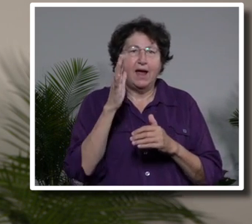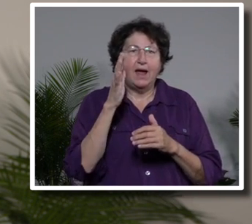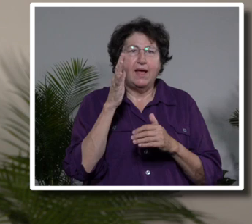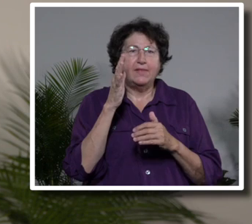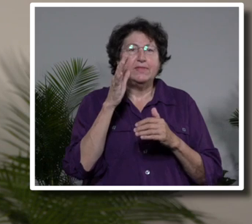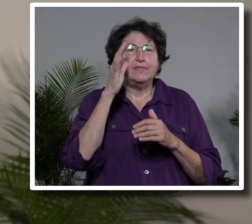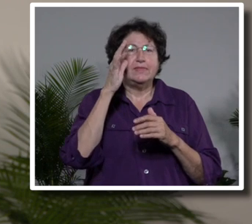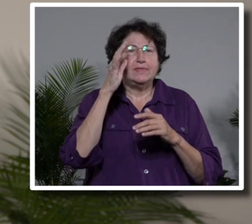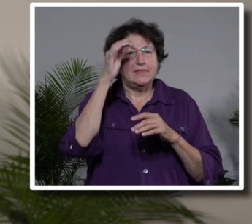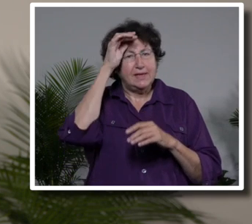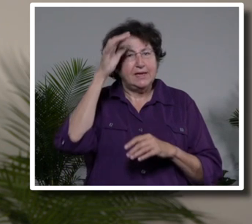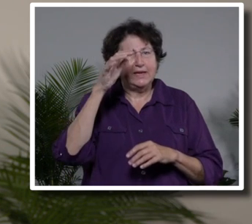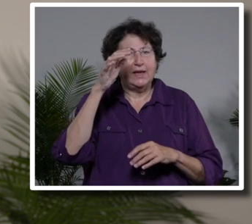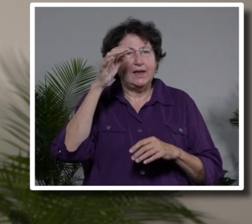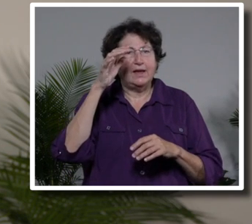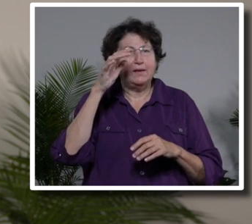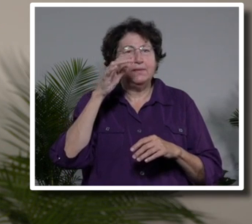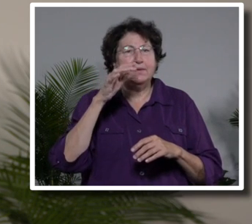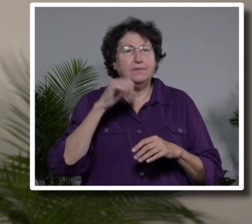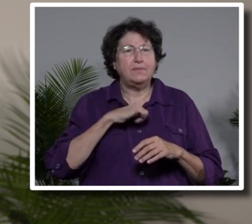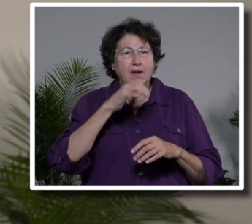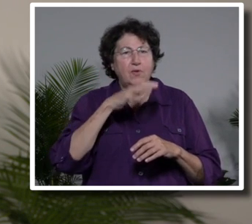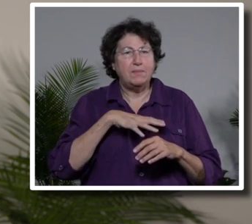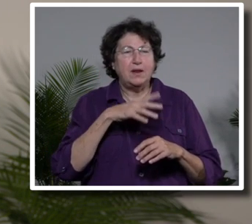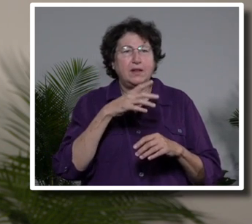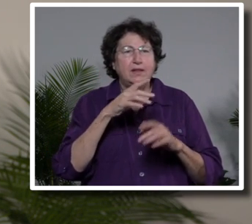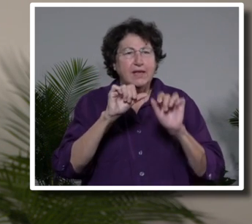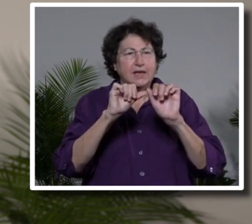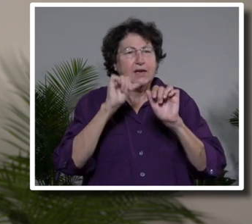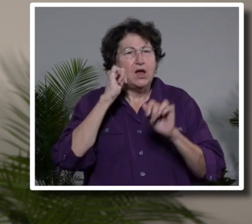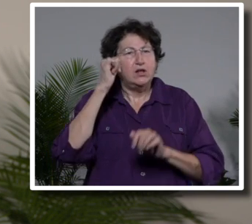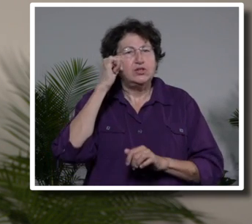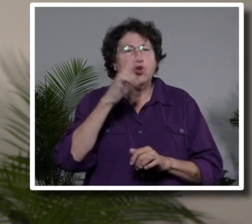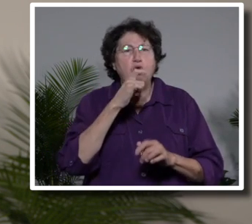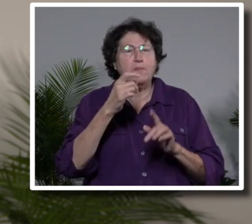positive impact on my life, and I hope you guys won't either.